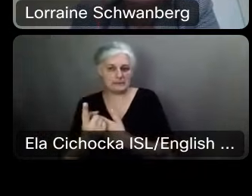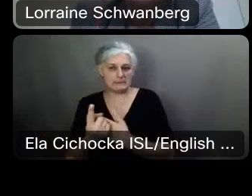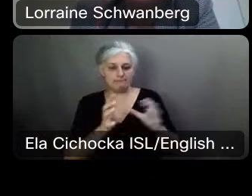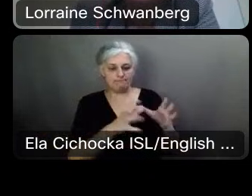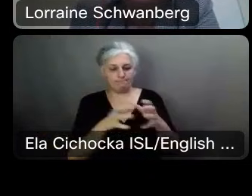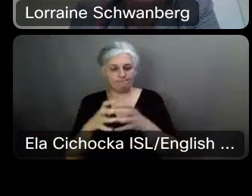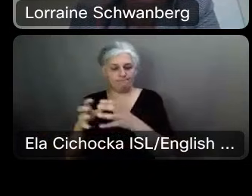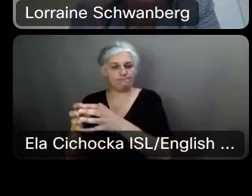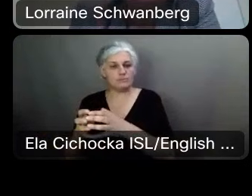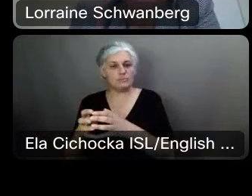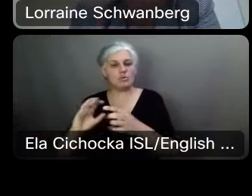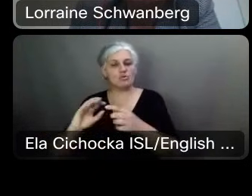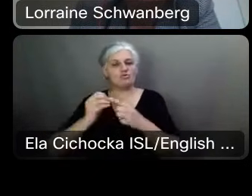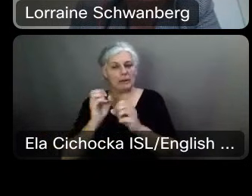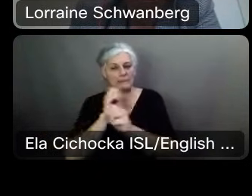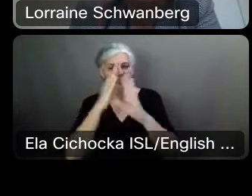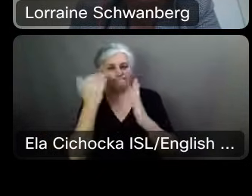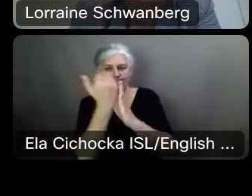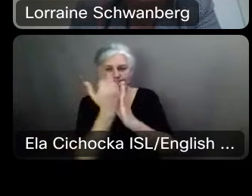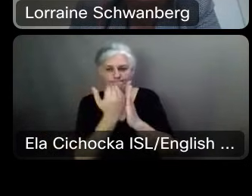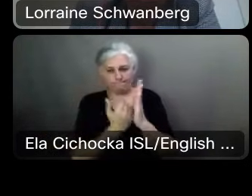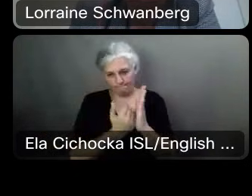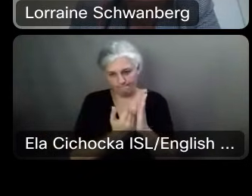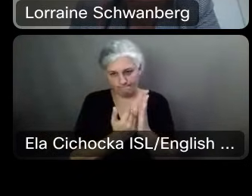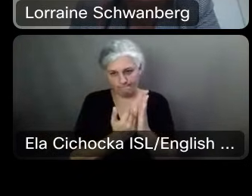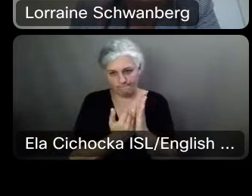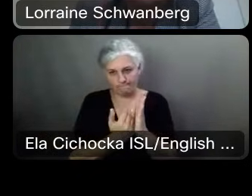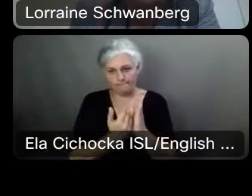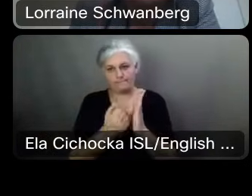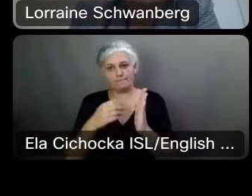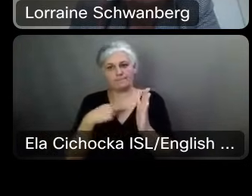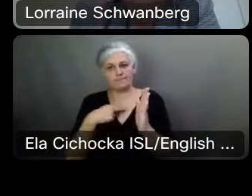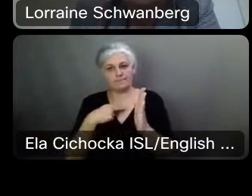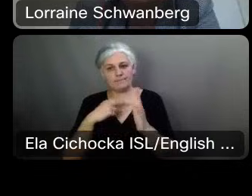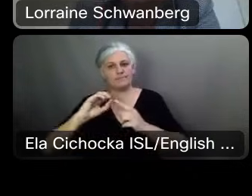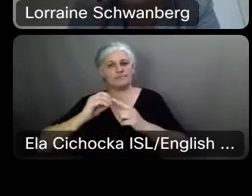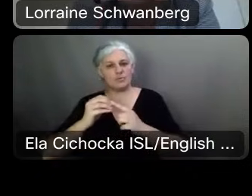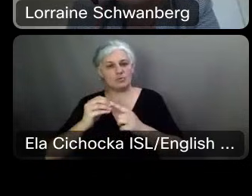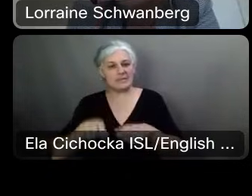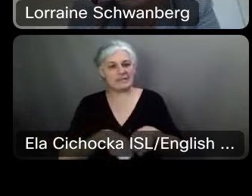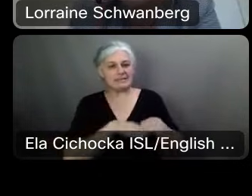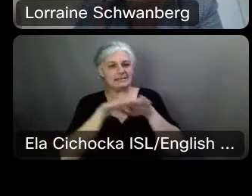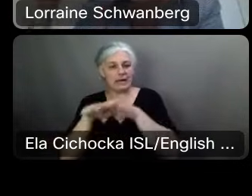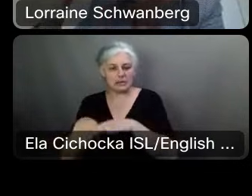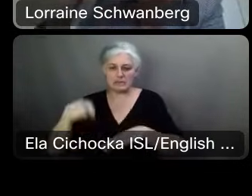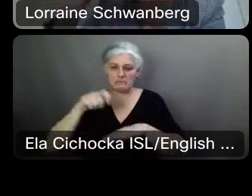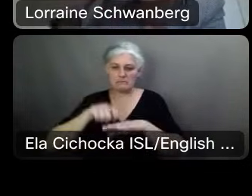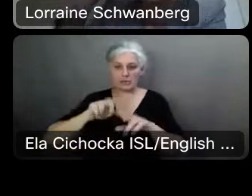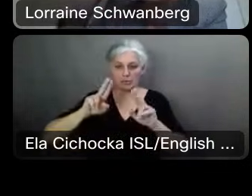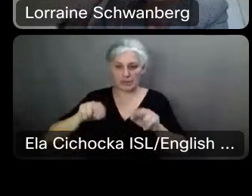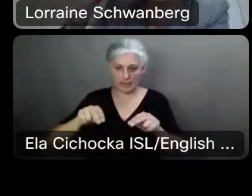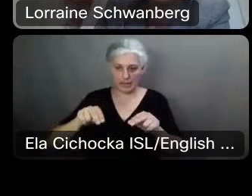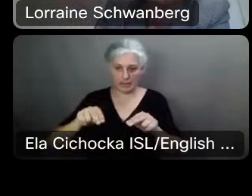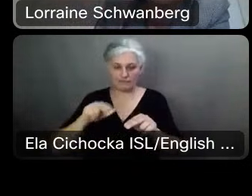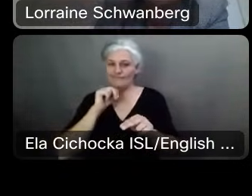to outline throughout, the ask is very much to try and standardize it as best as we can so that there wouldn't be any kind